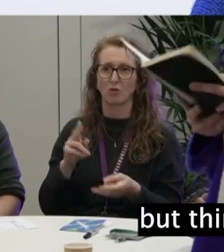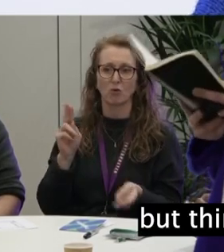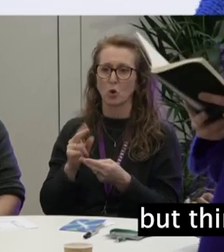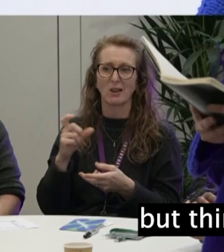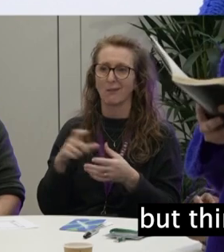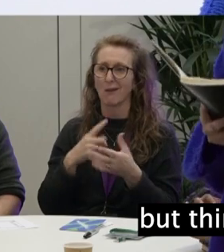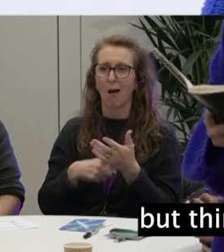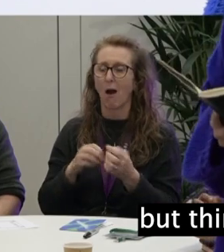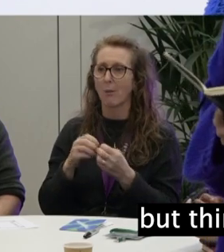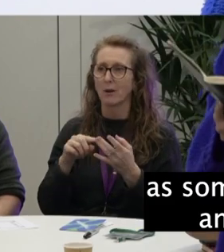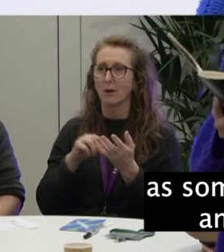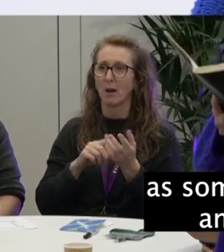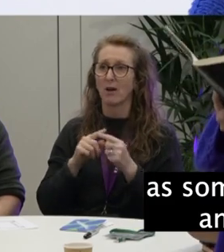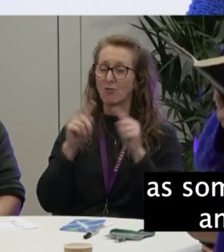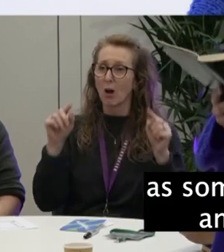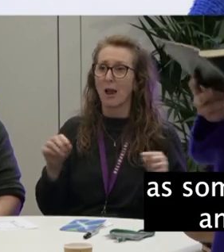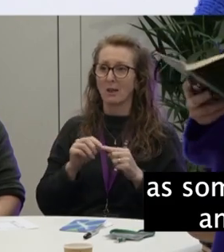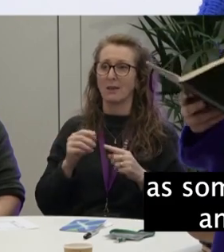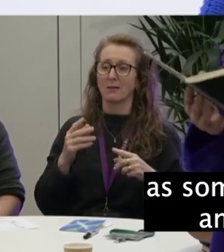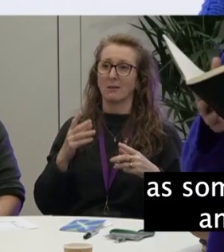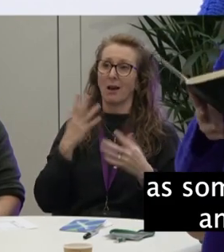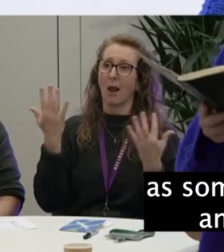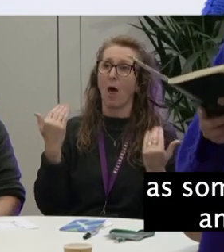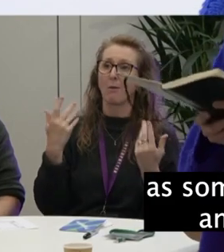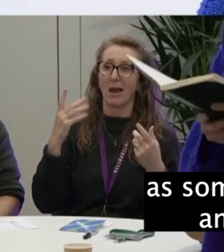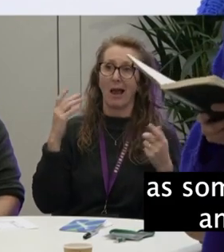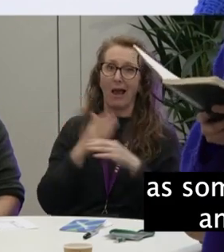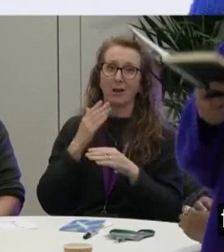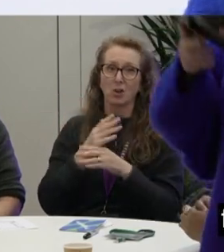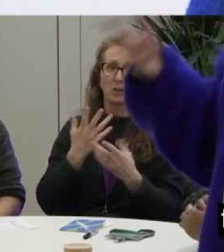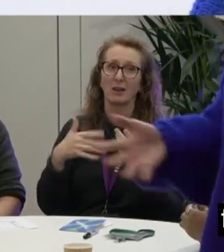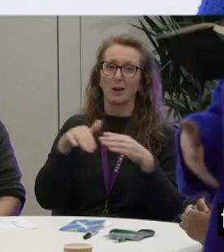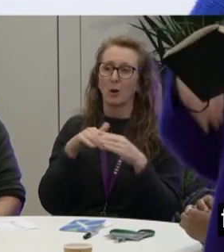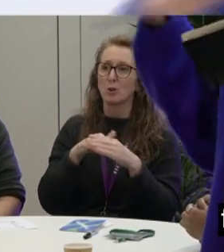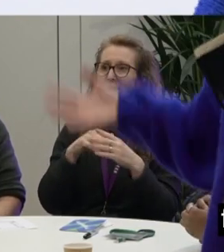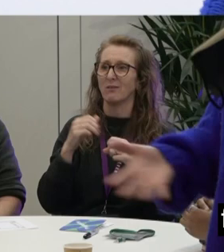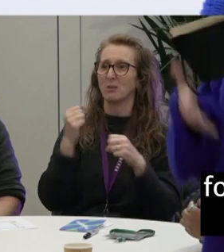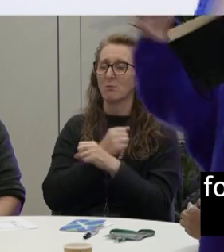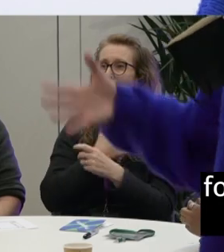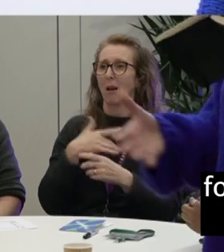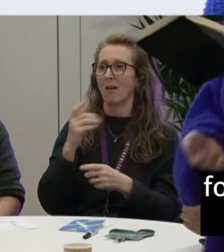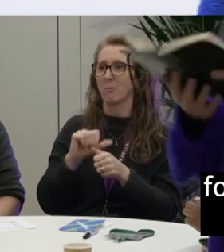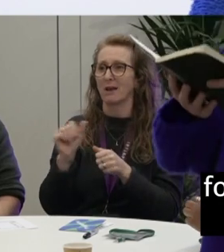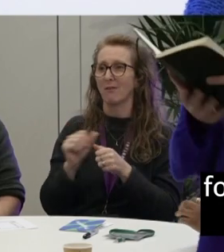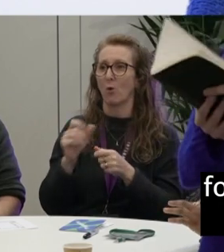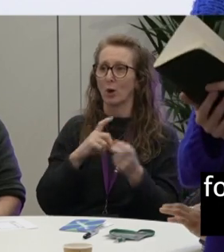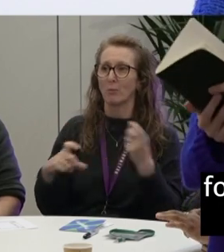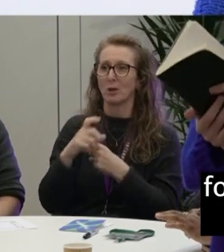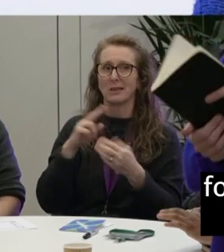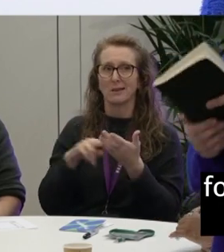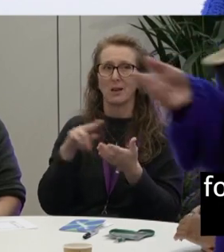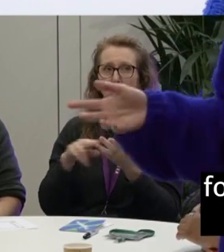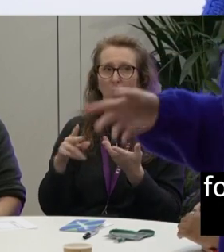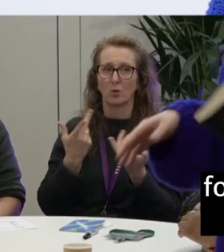but thinking about framing climate action as something that's more transformative and inclusive to make life better for people, for communities, for nature, rather than